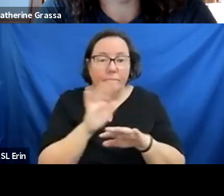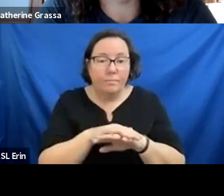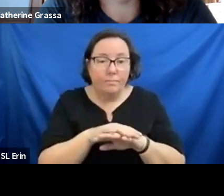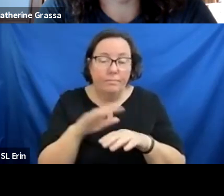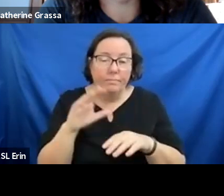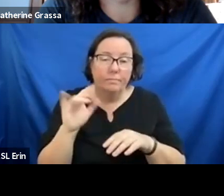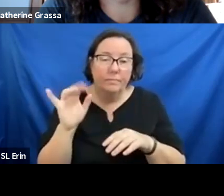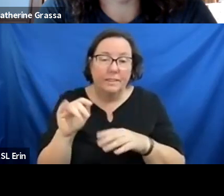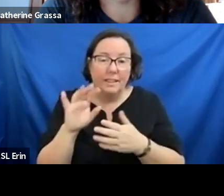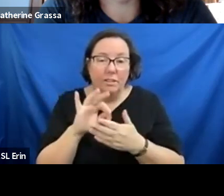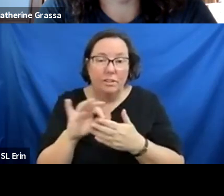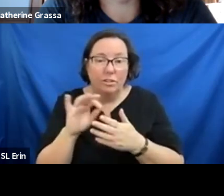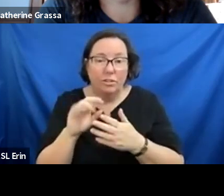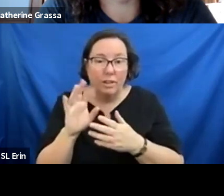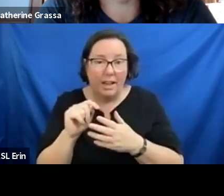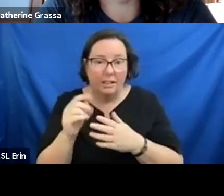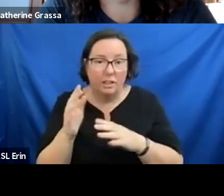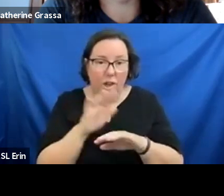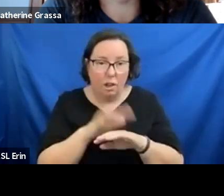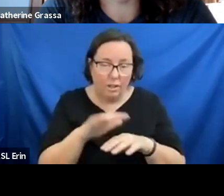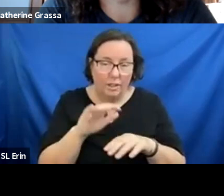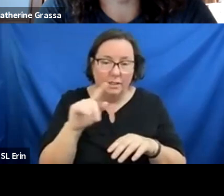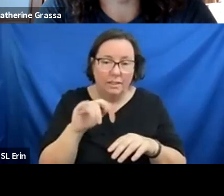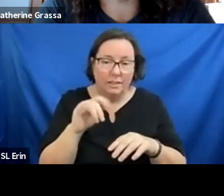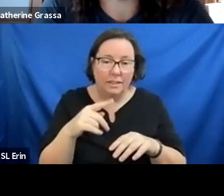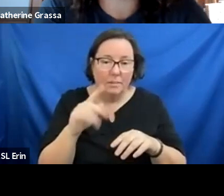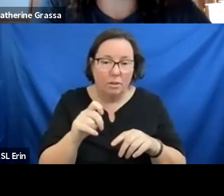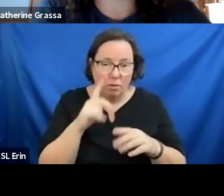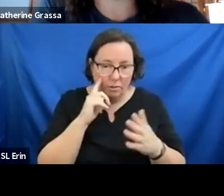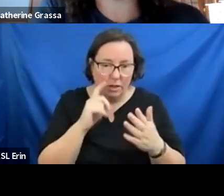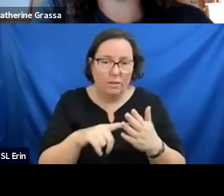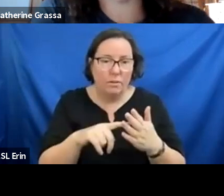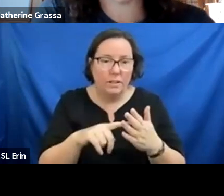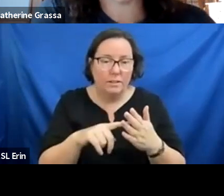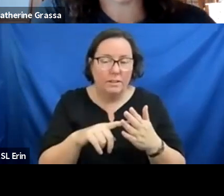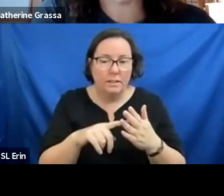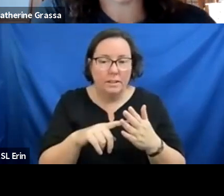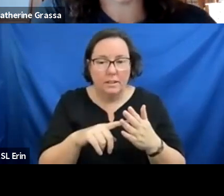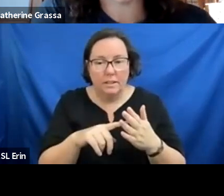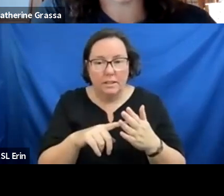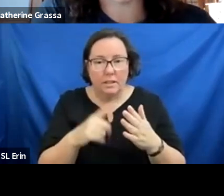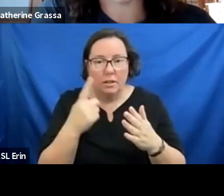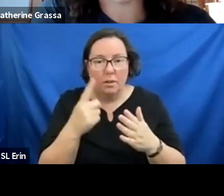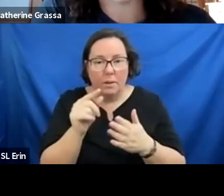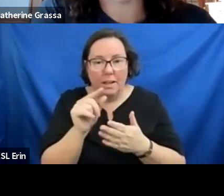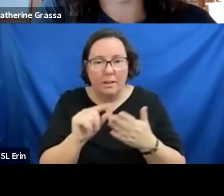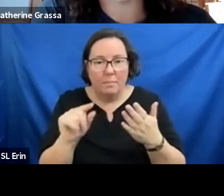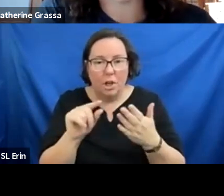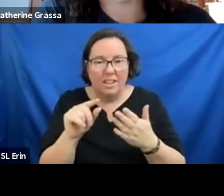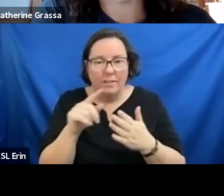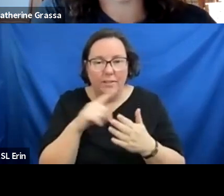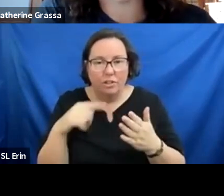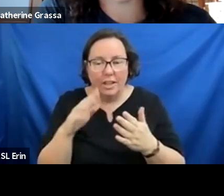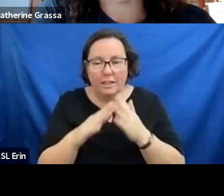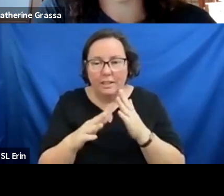census tract map on the zip code map and noticed that a tiny sliver of Chinatown is in tier 1.